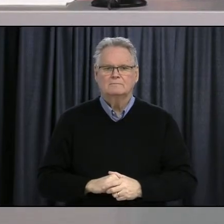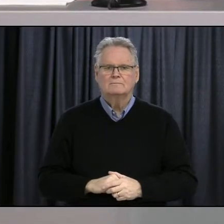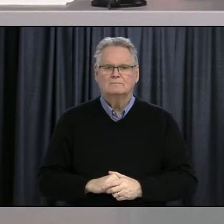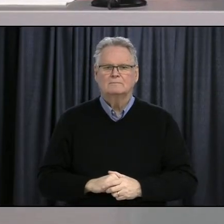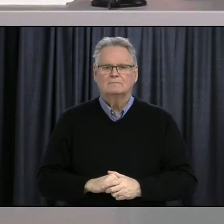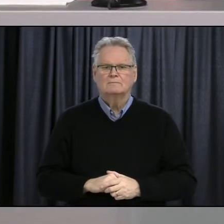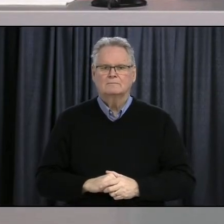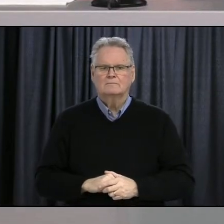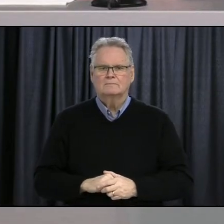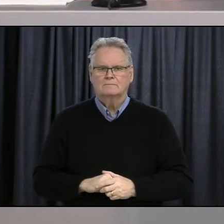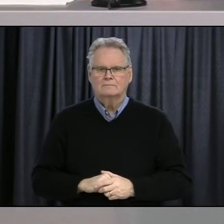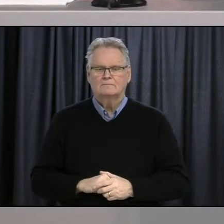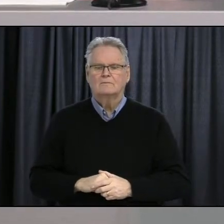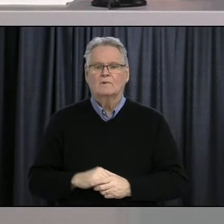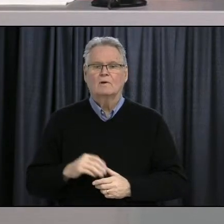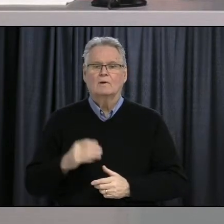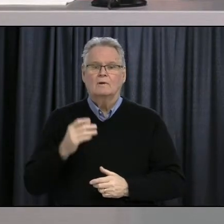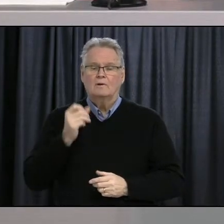Okay, thank you.